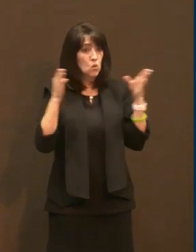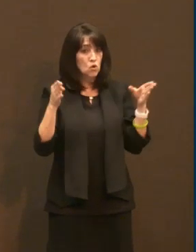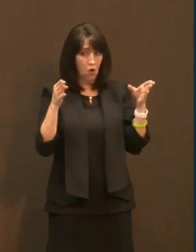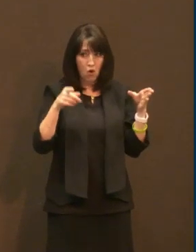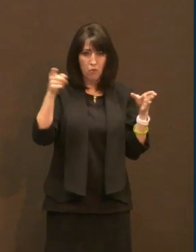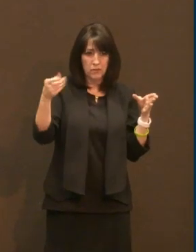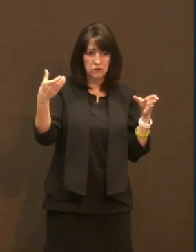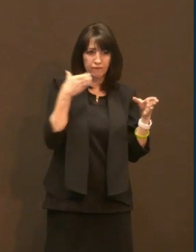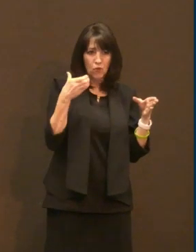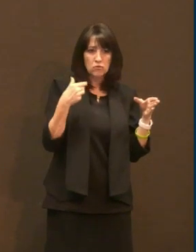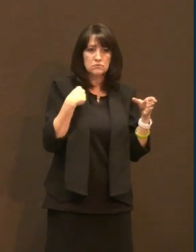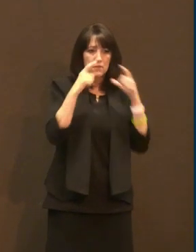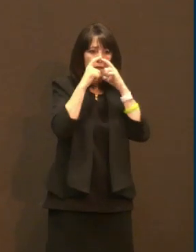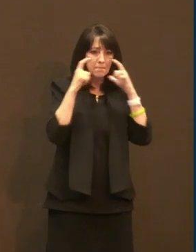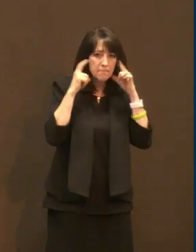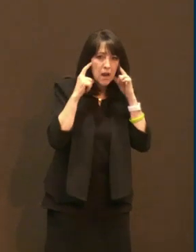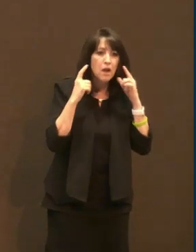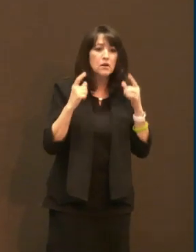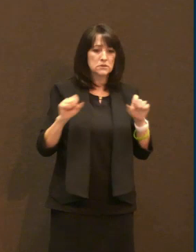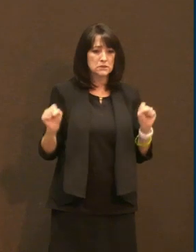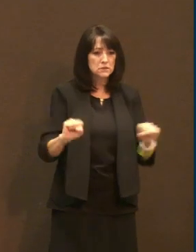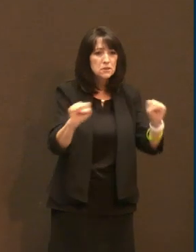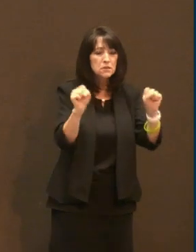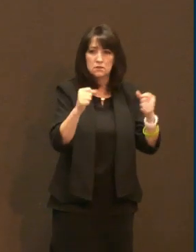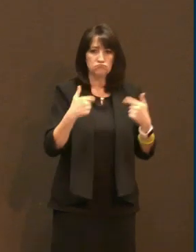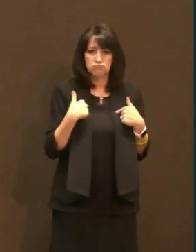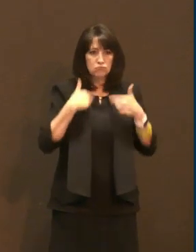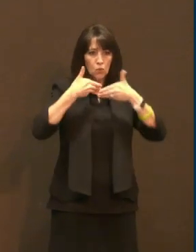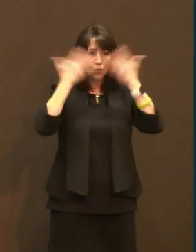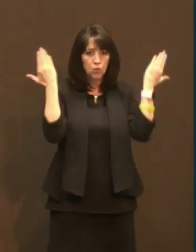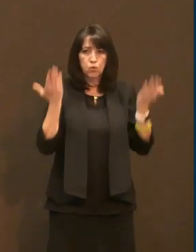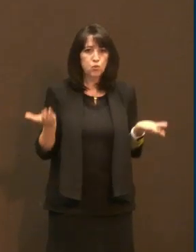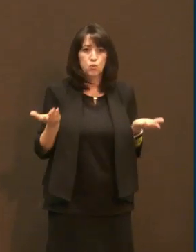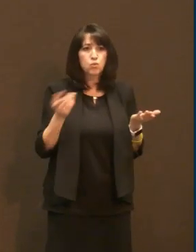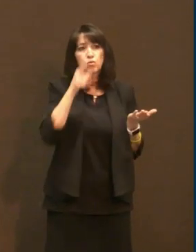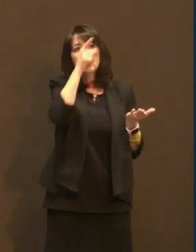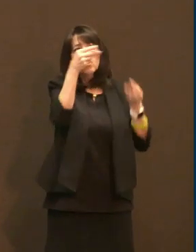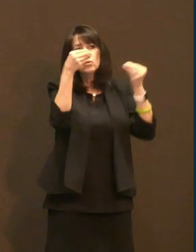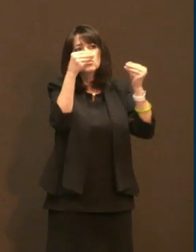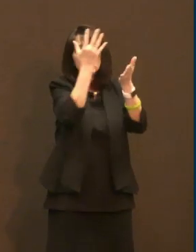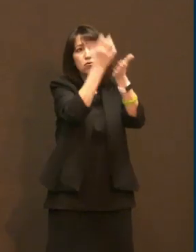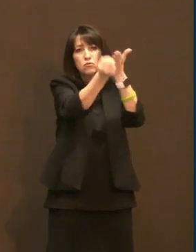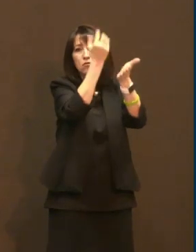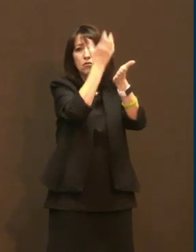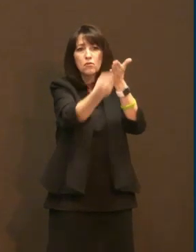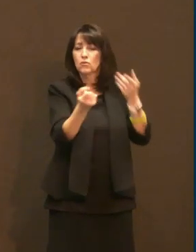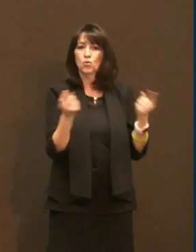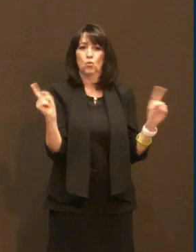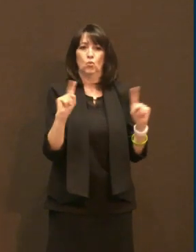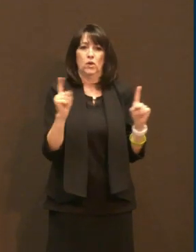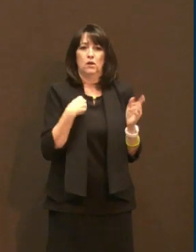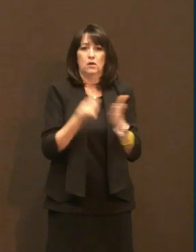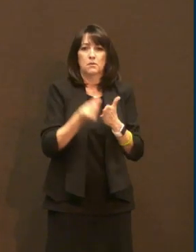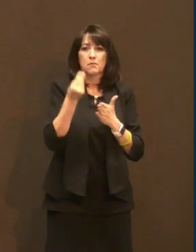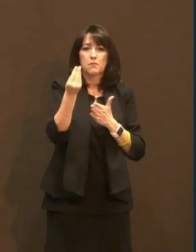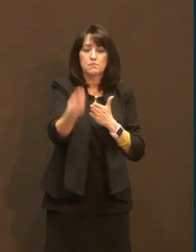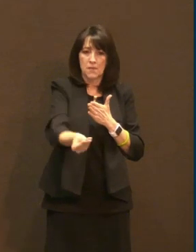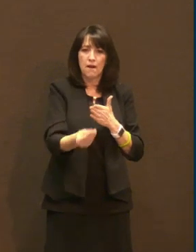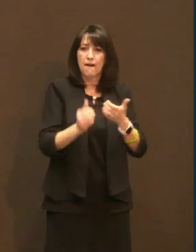gloves, cleaning solutions, stuff like that. So we have developed a recovery interchange portal that